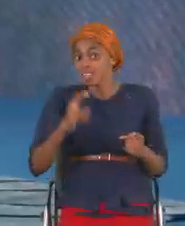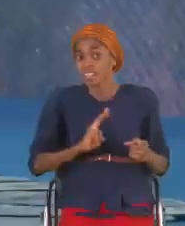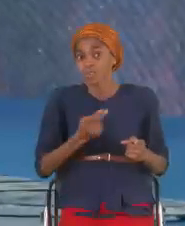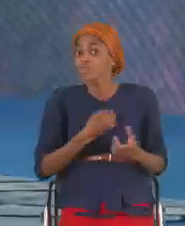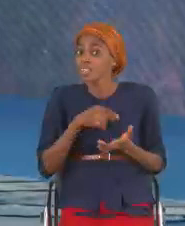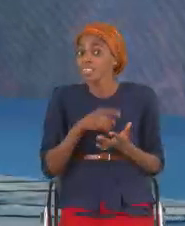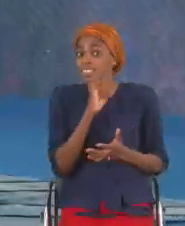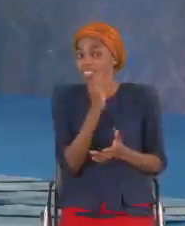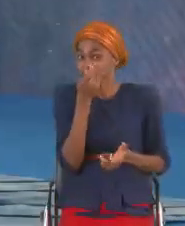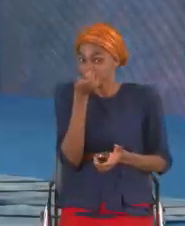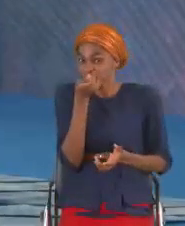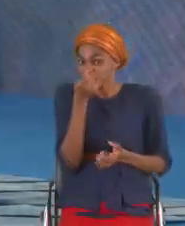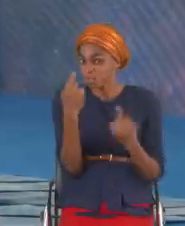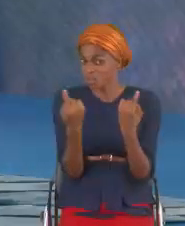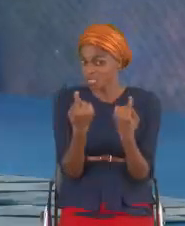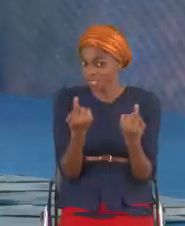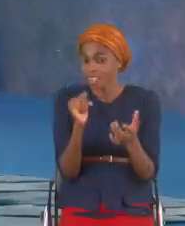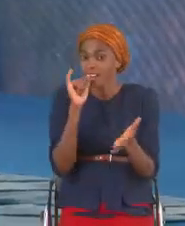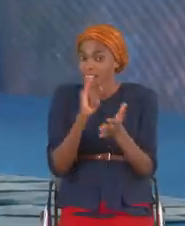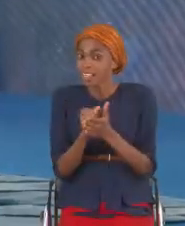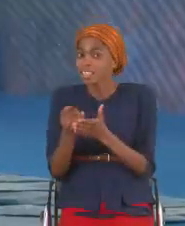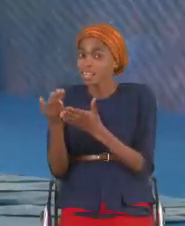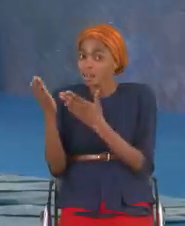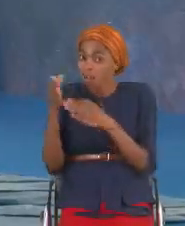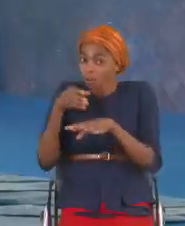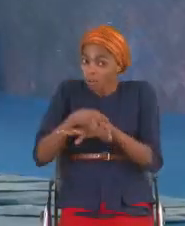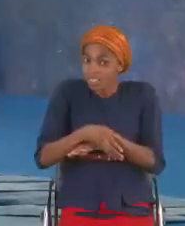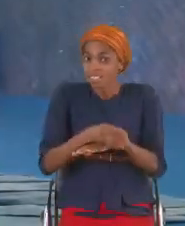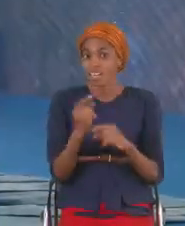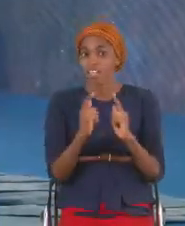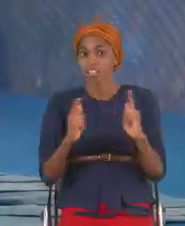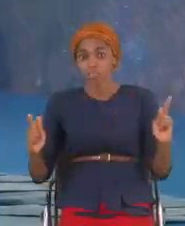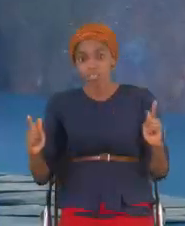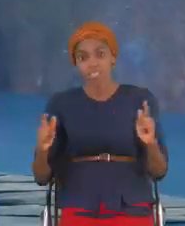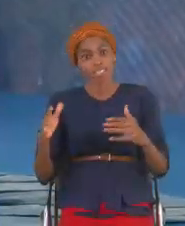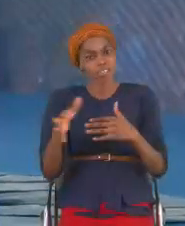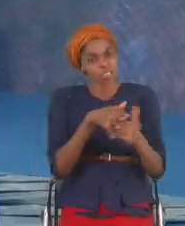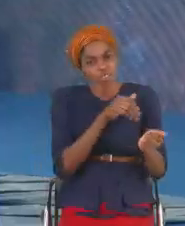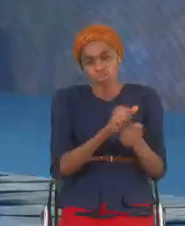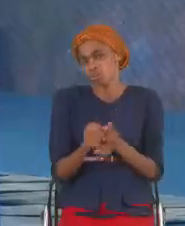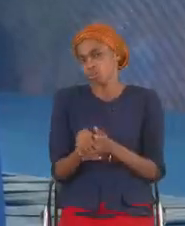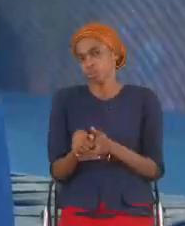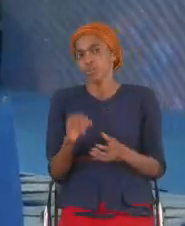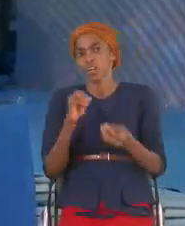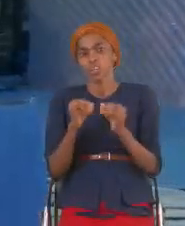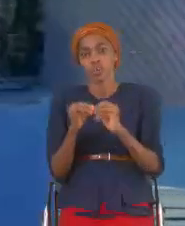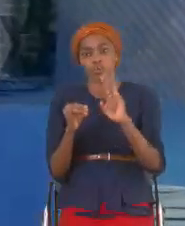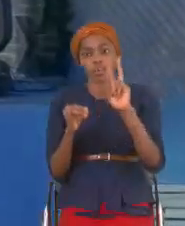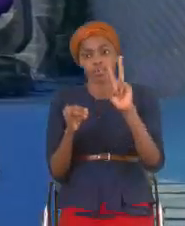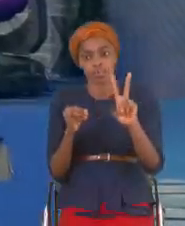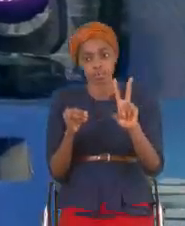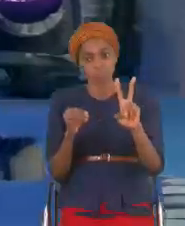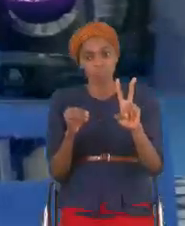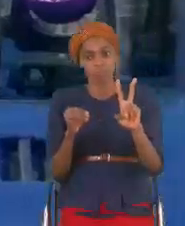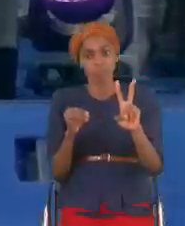little transgression that brings, that causes the great destruction. Number two is the Lord's